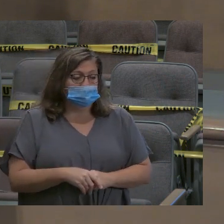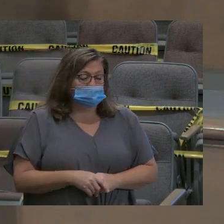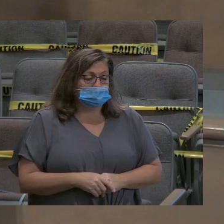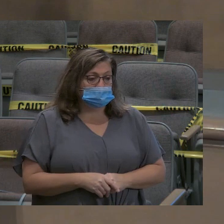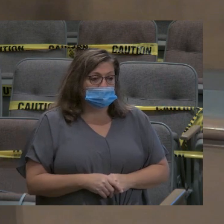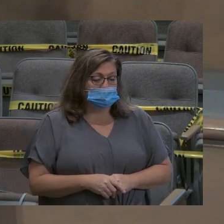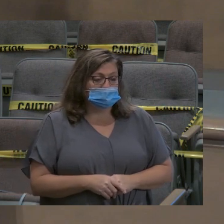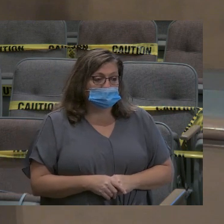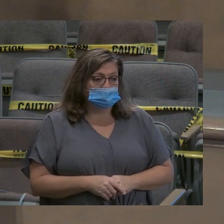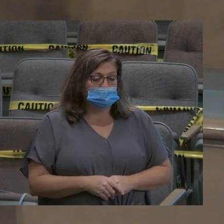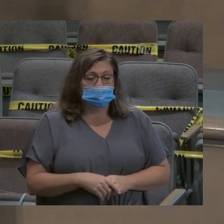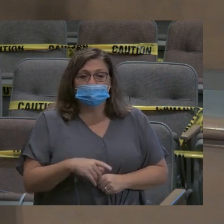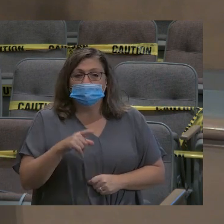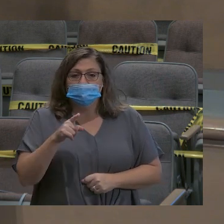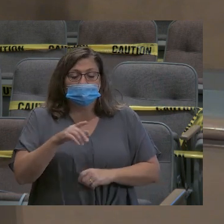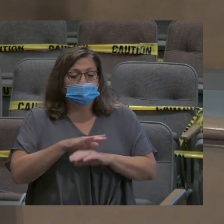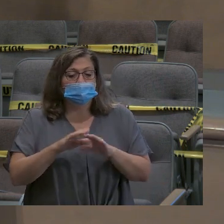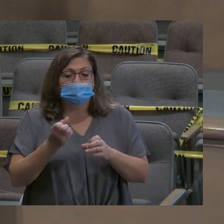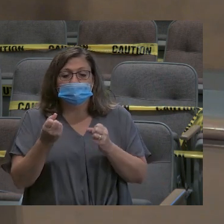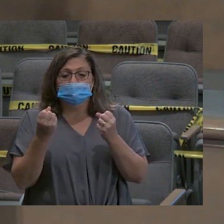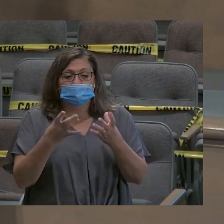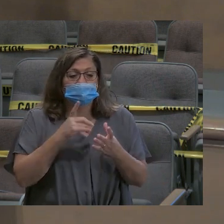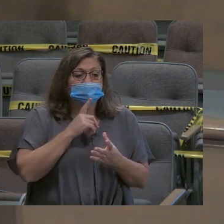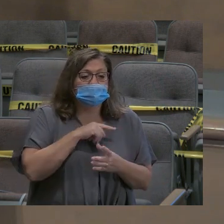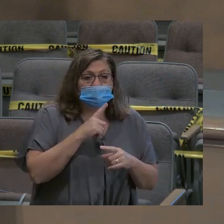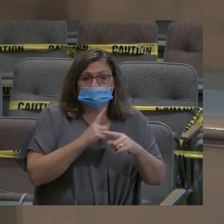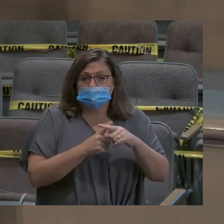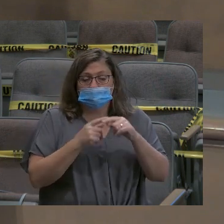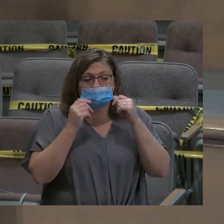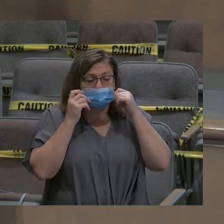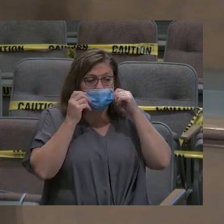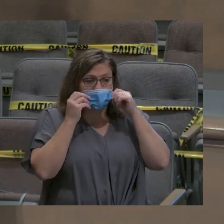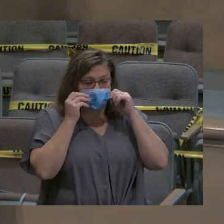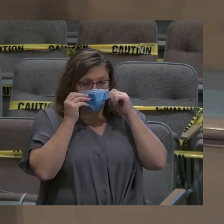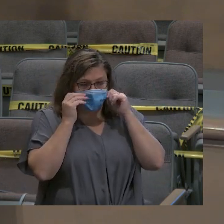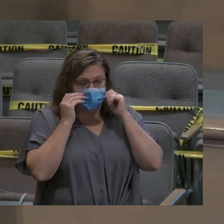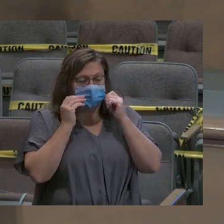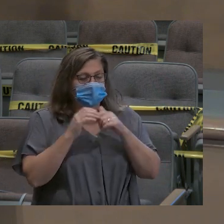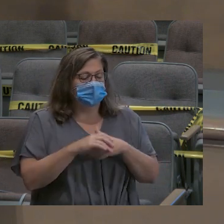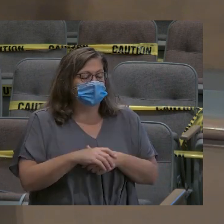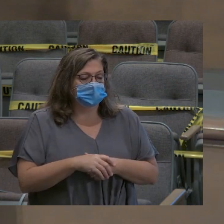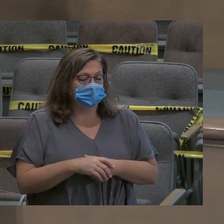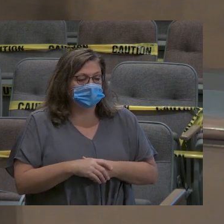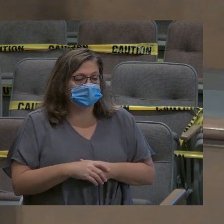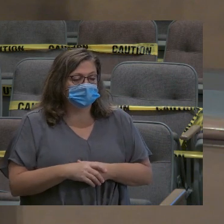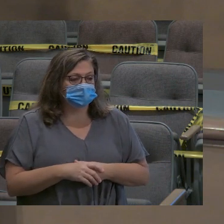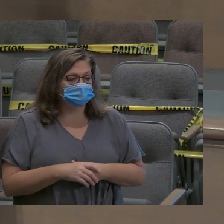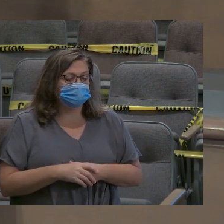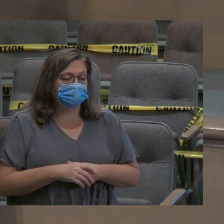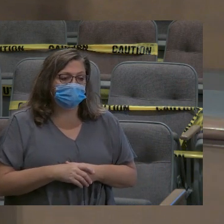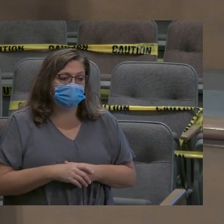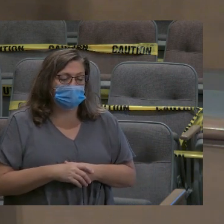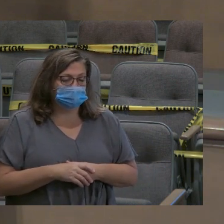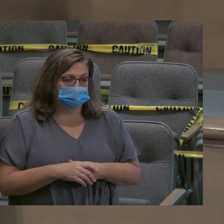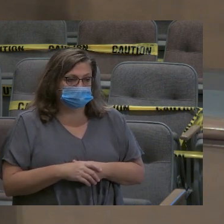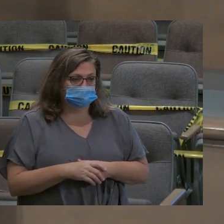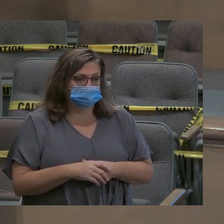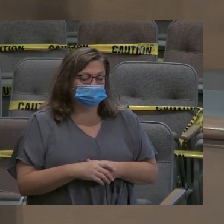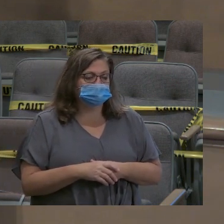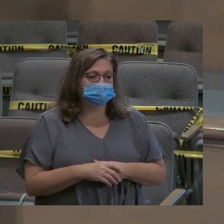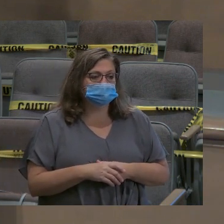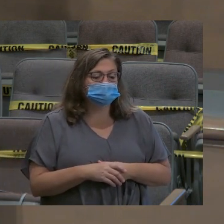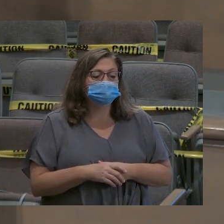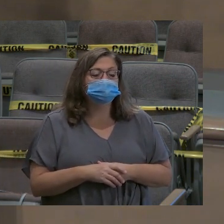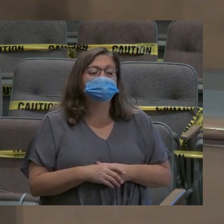You don't get many false positives. So that's a good thing about the antigen tests that are rapid in nature. But when